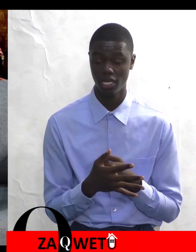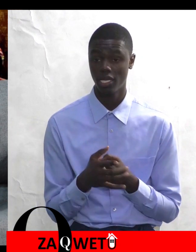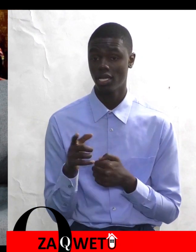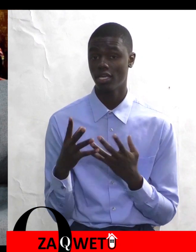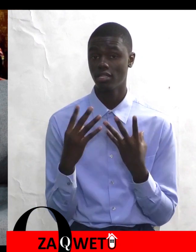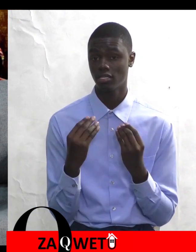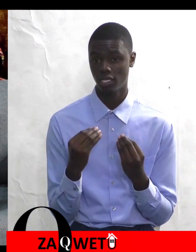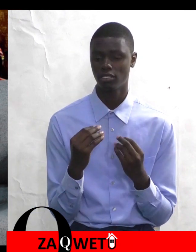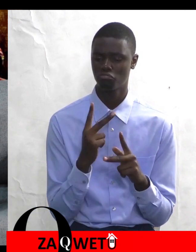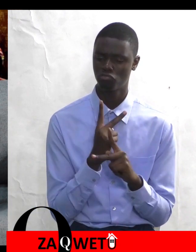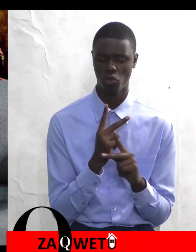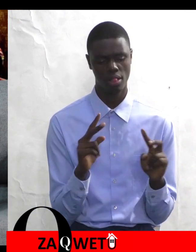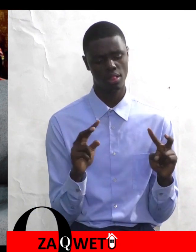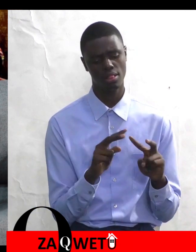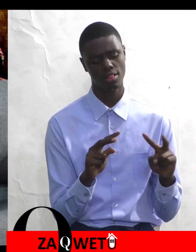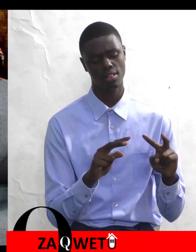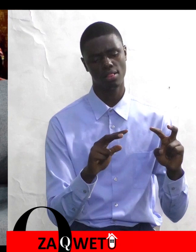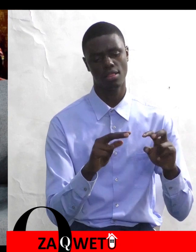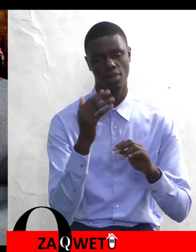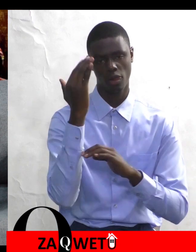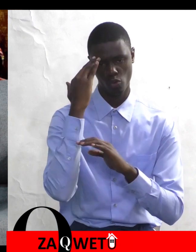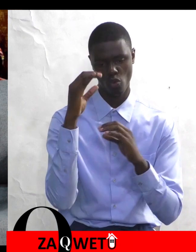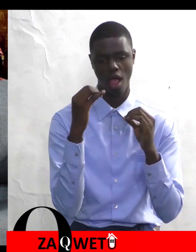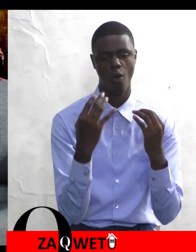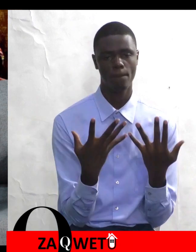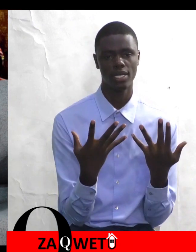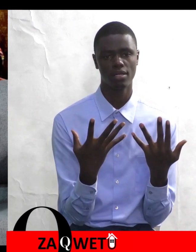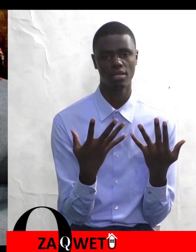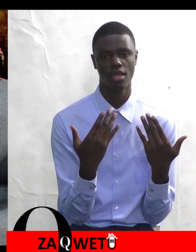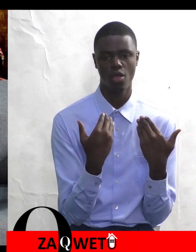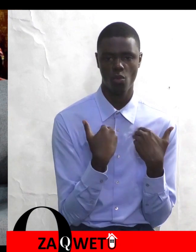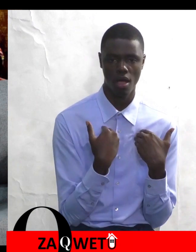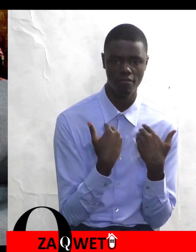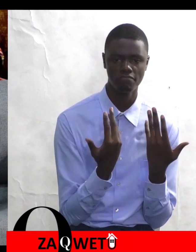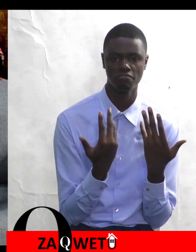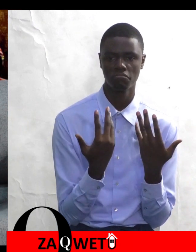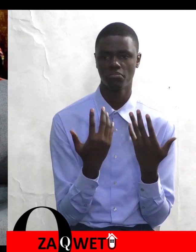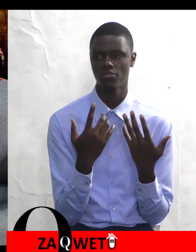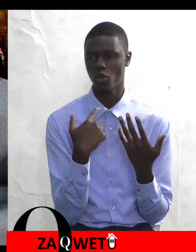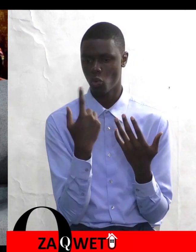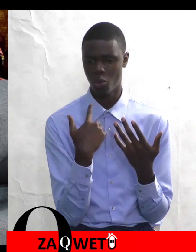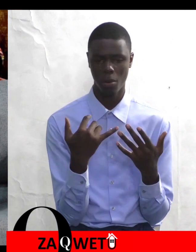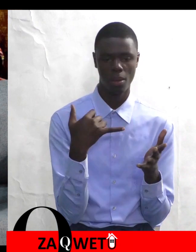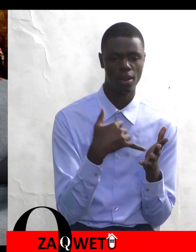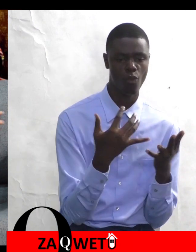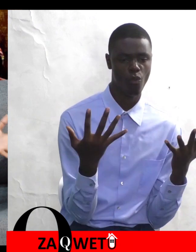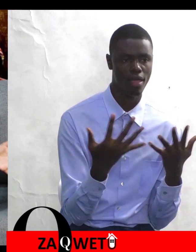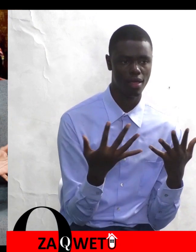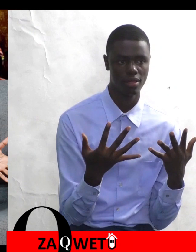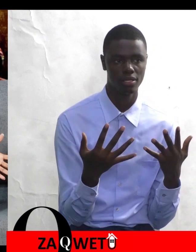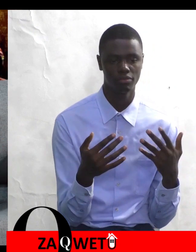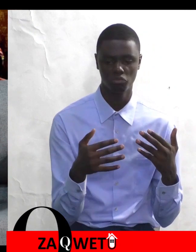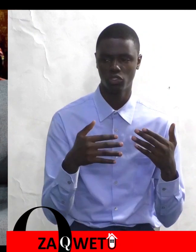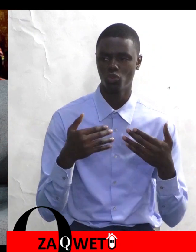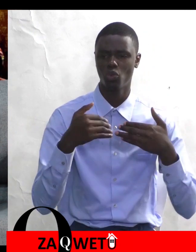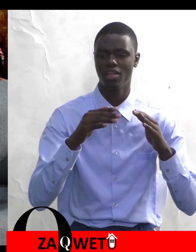in. Naona? Yeah. So, imekuwa rahisi ku keep track. Yeah. Ya kujua how many tuko nao so far. Who